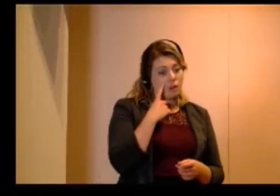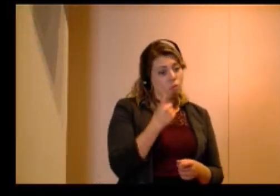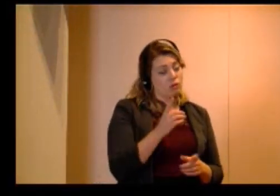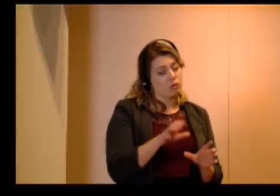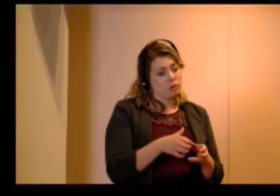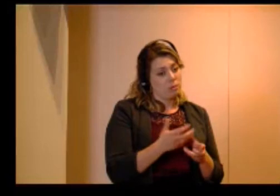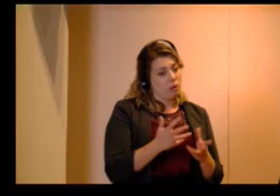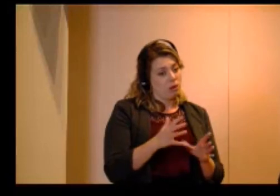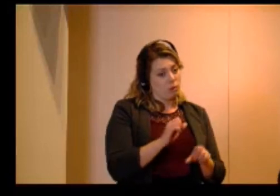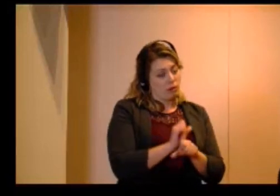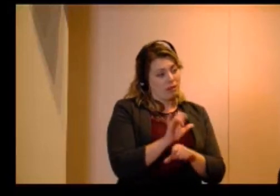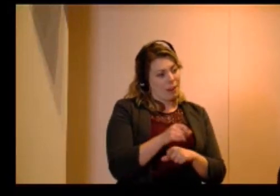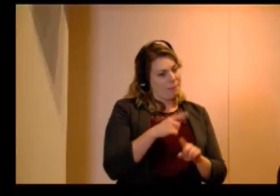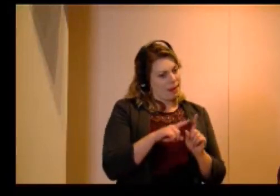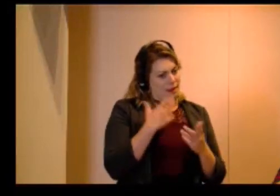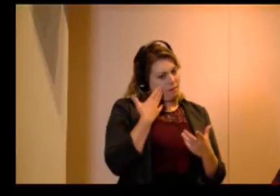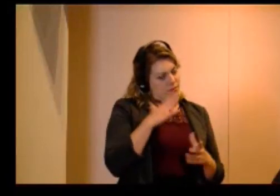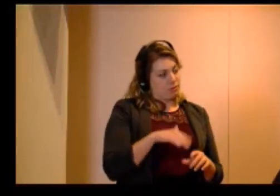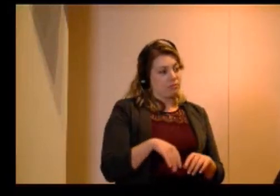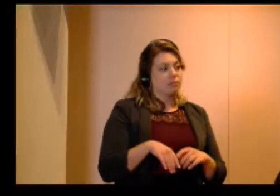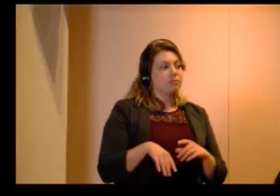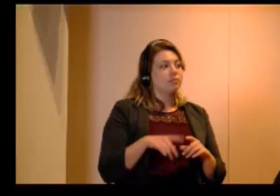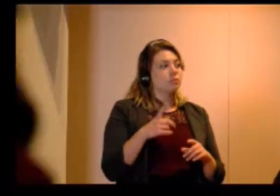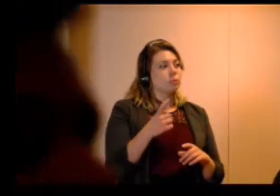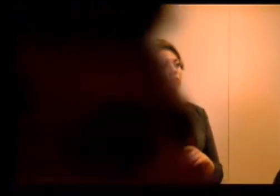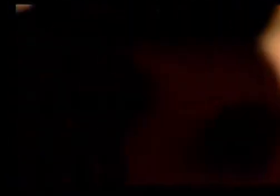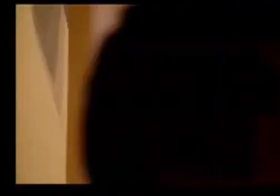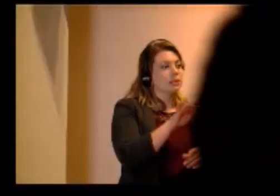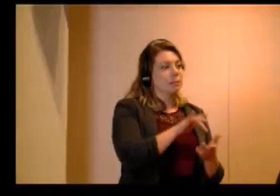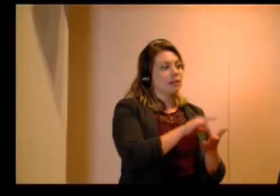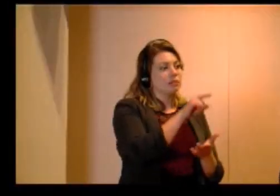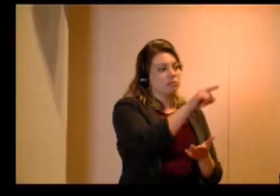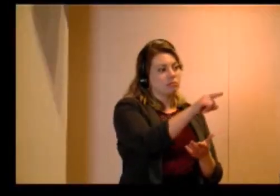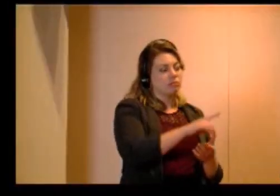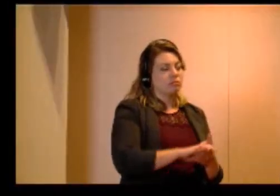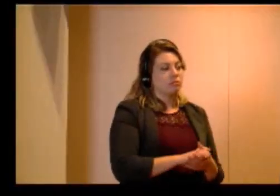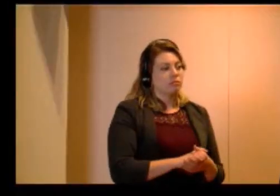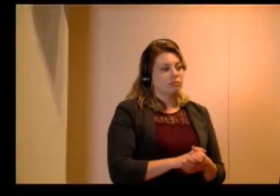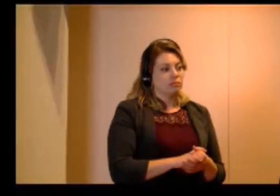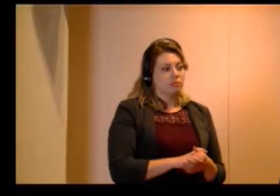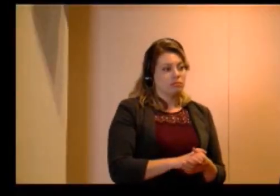know if it's out there. Looks like we have a question in the middle here.